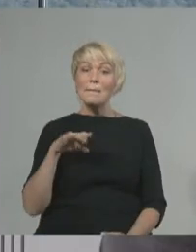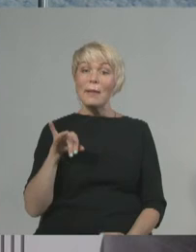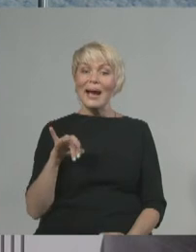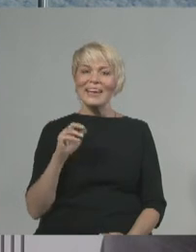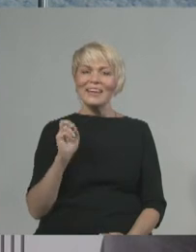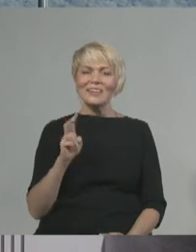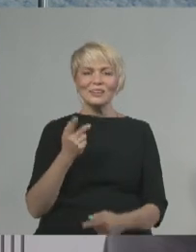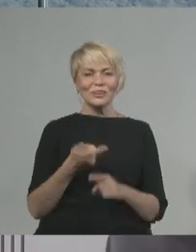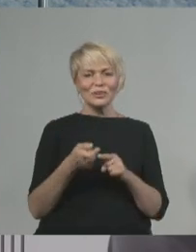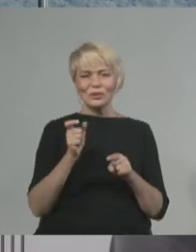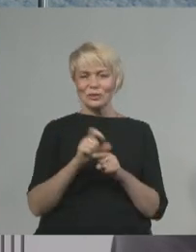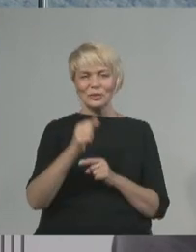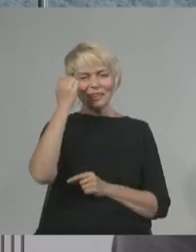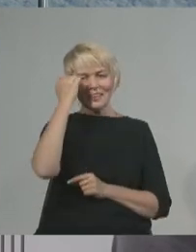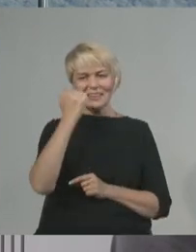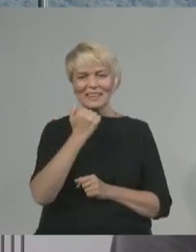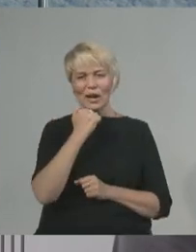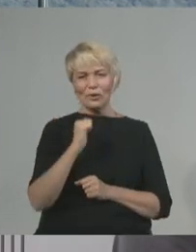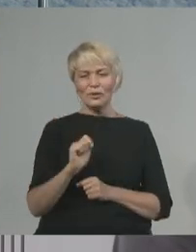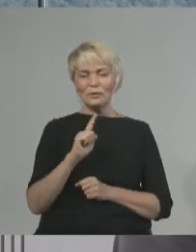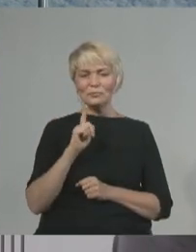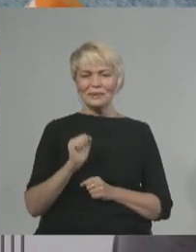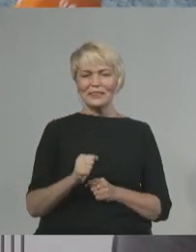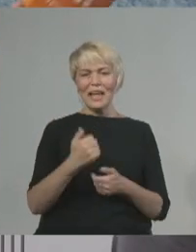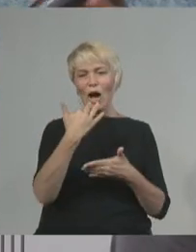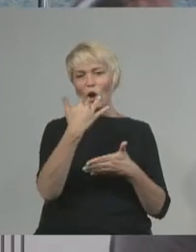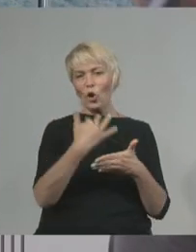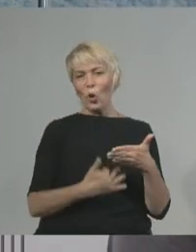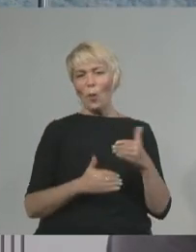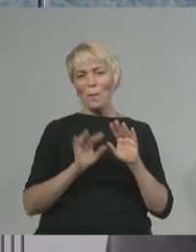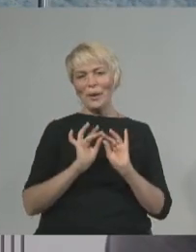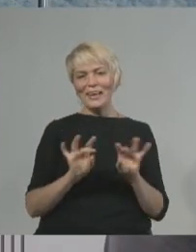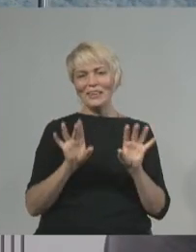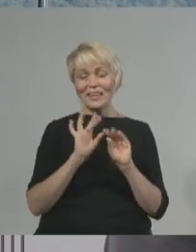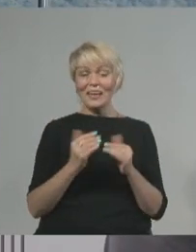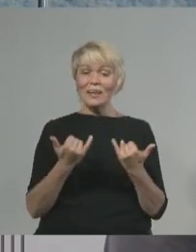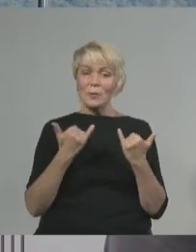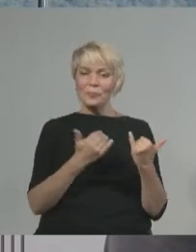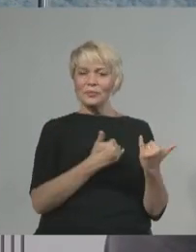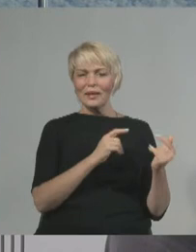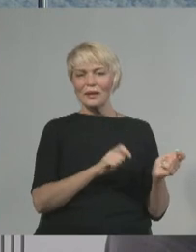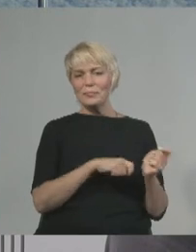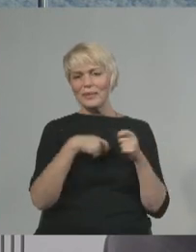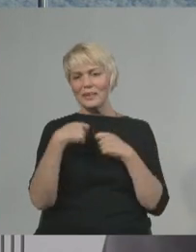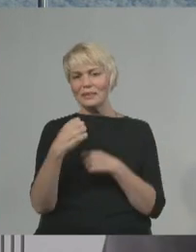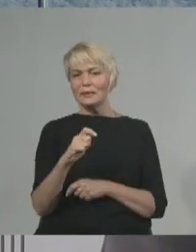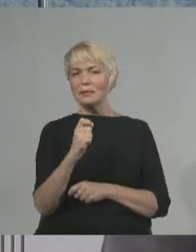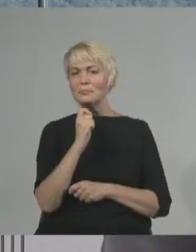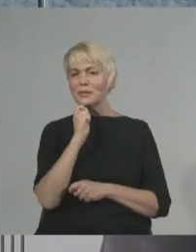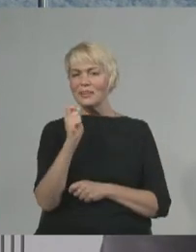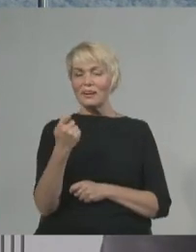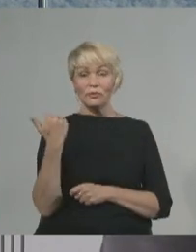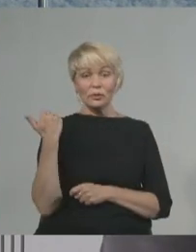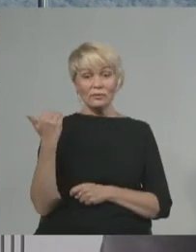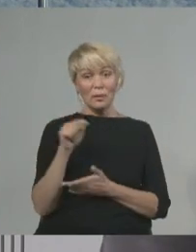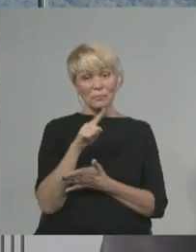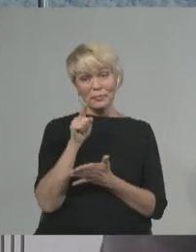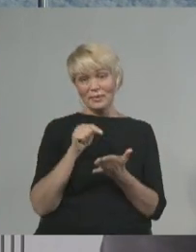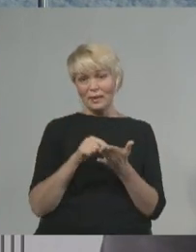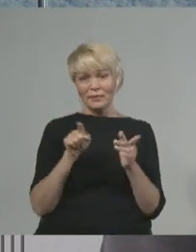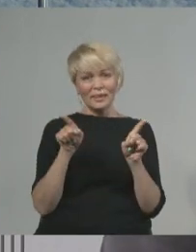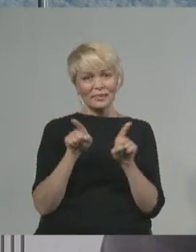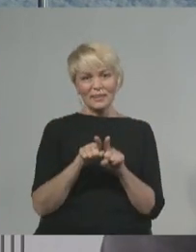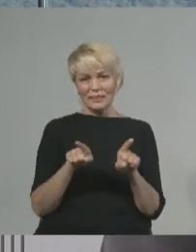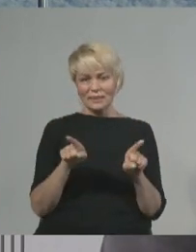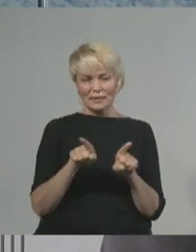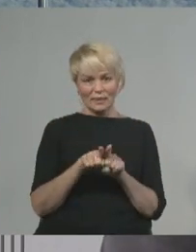uh i would like to forward the microphone to you regarding the same question you have a general feeling your